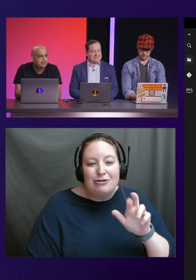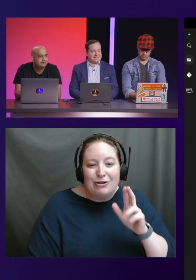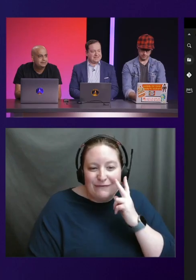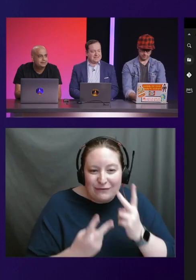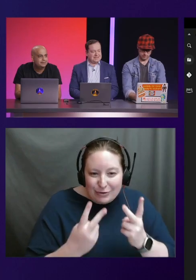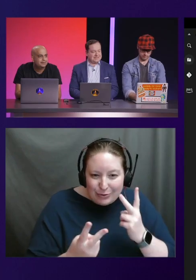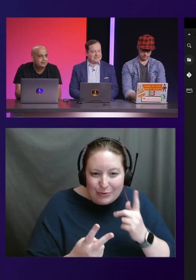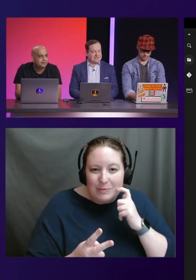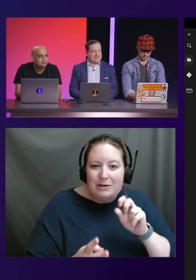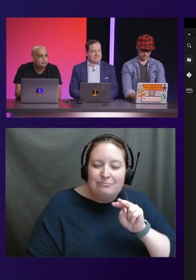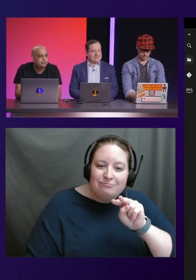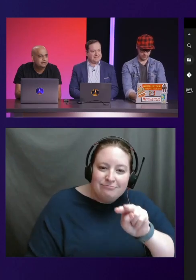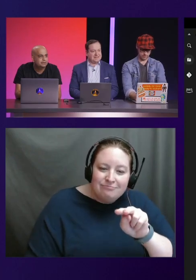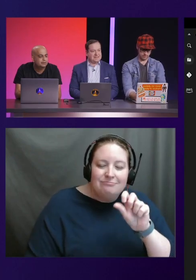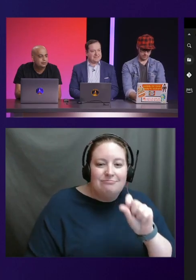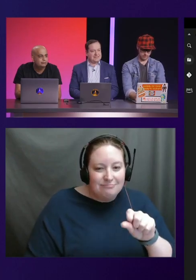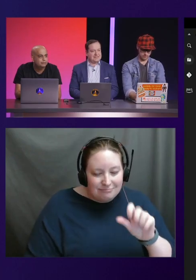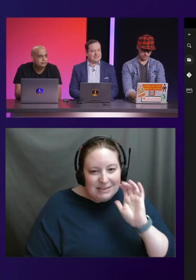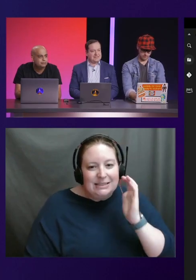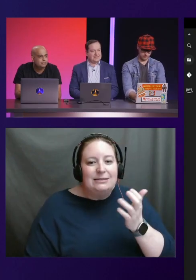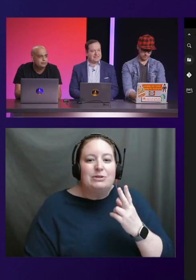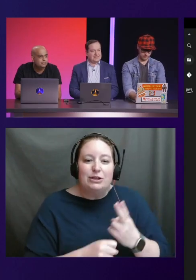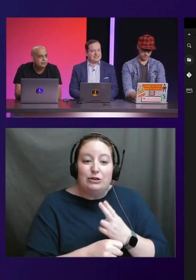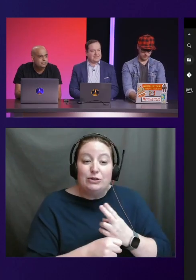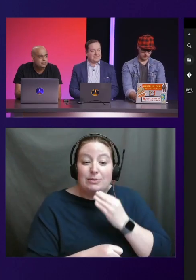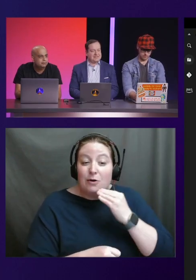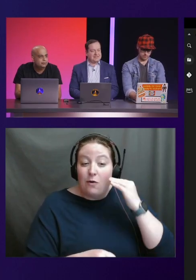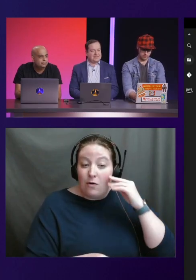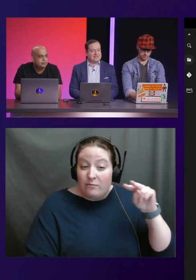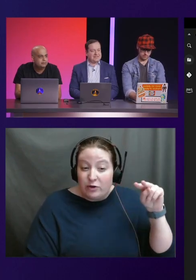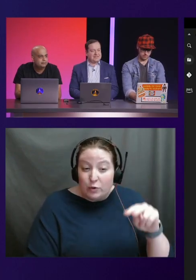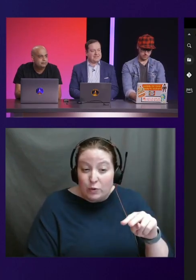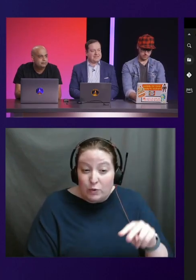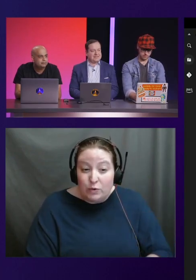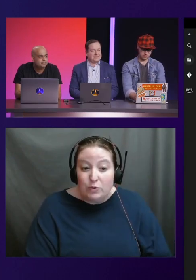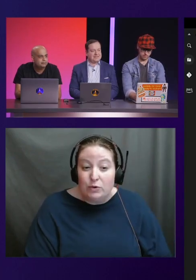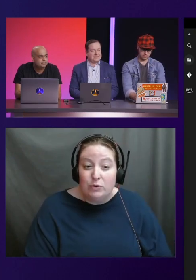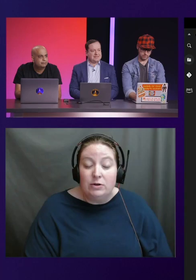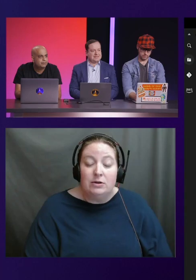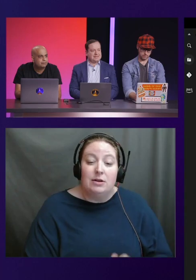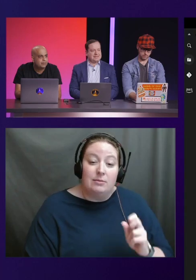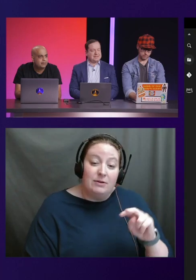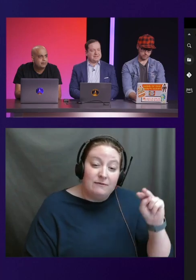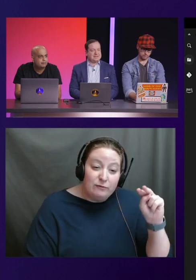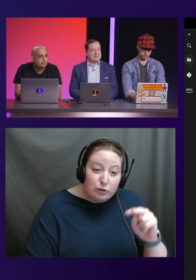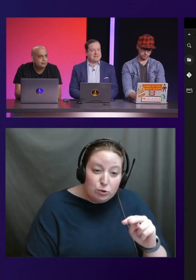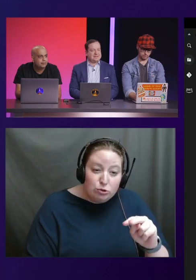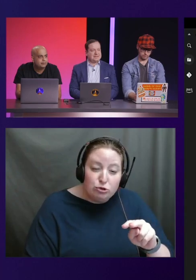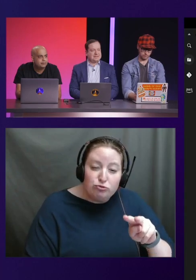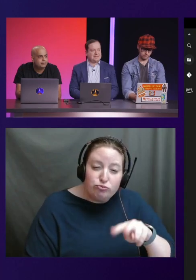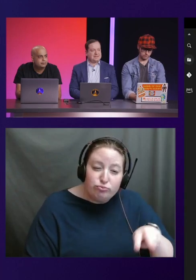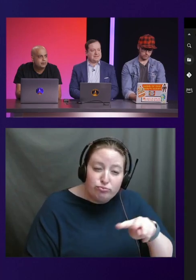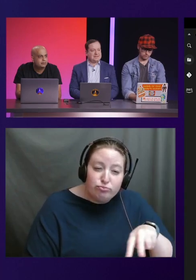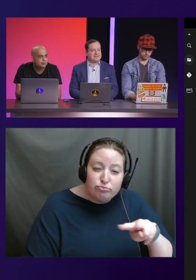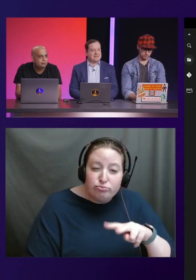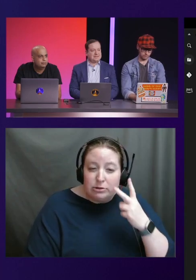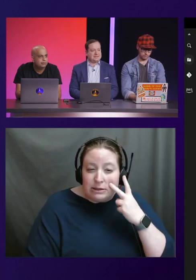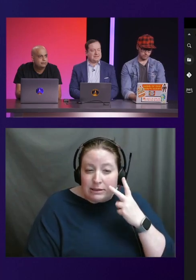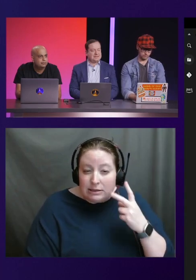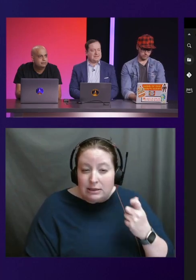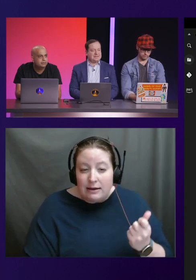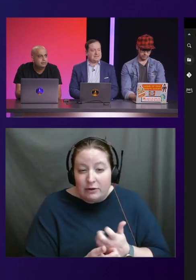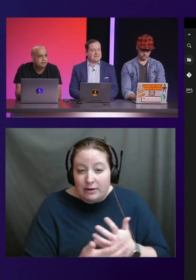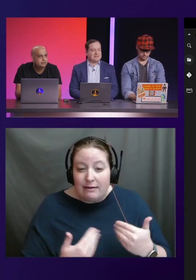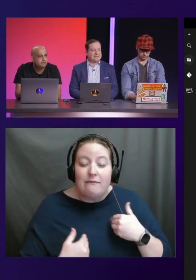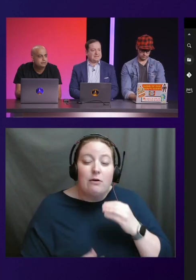that TS. It looks like I'm using a home view. So let me go look at the views, see what I've got there real quick. And I've got home view,